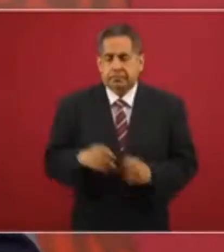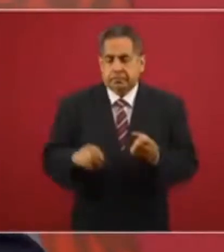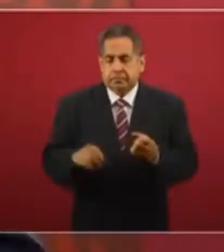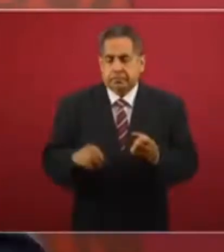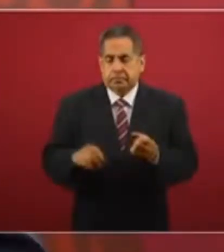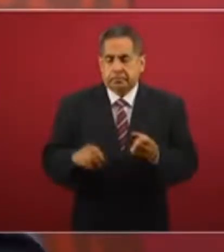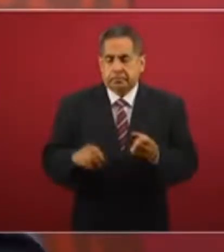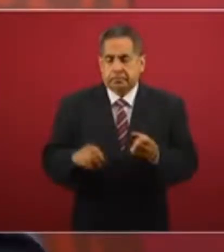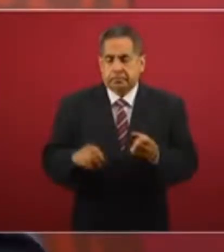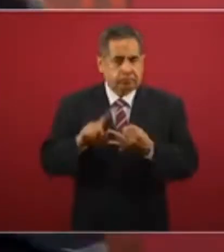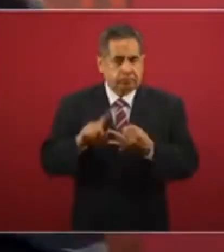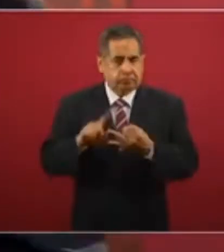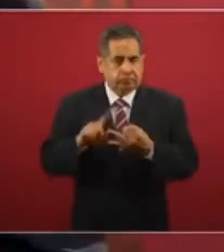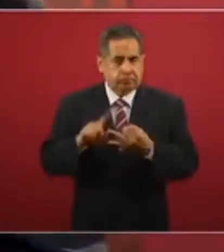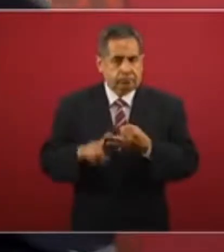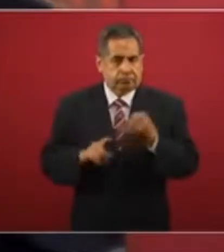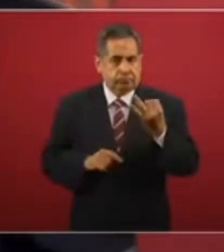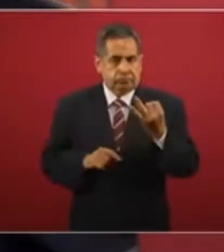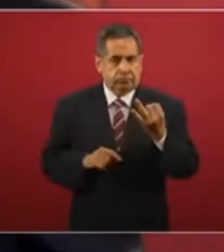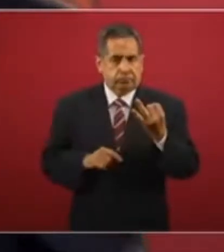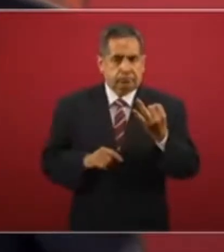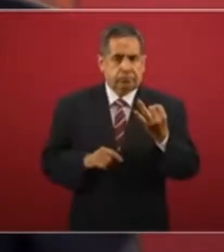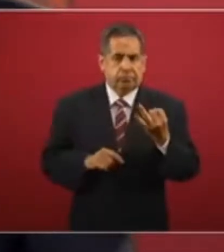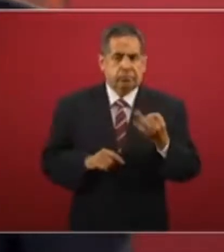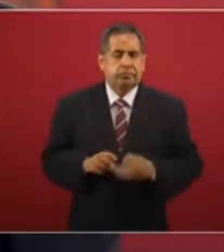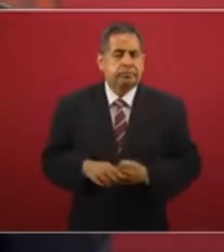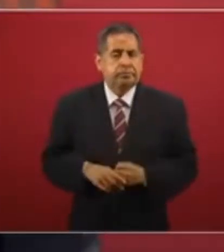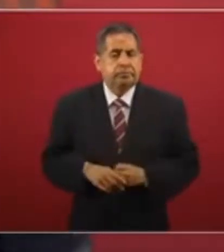Segundo, Second,